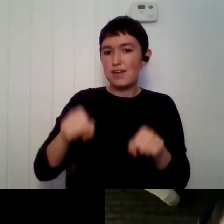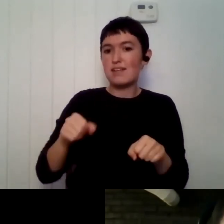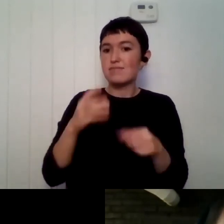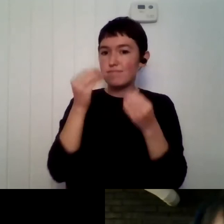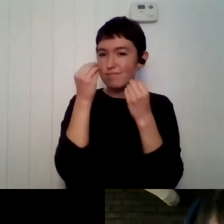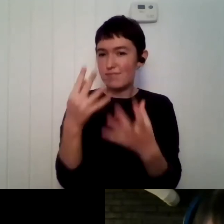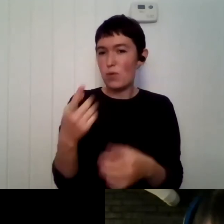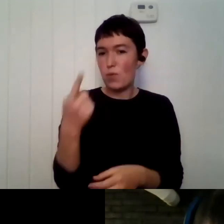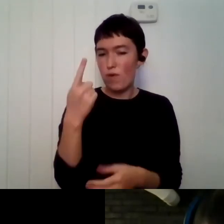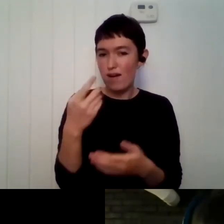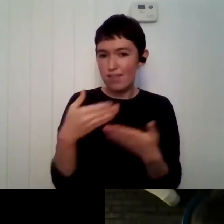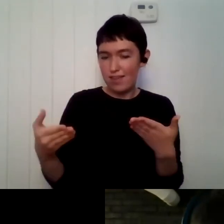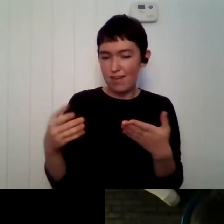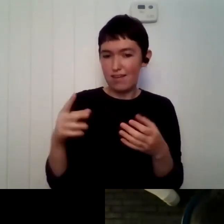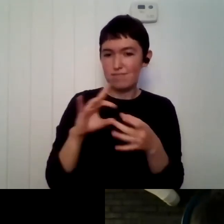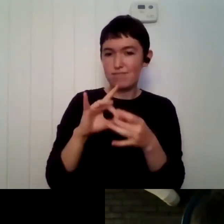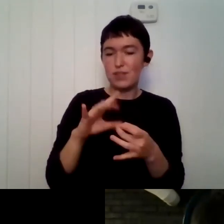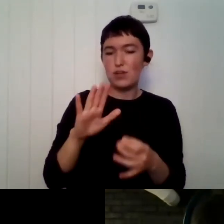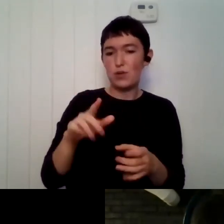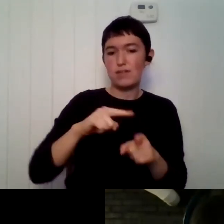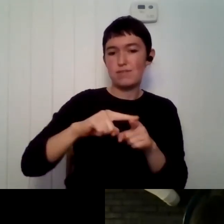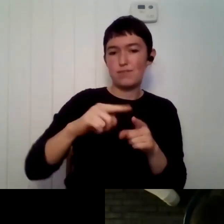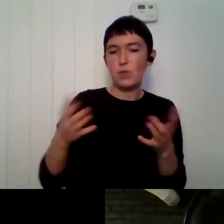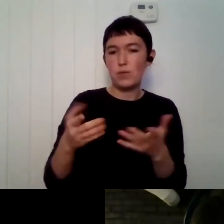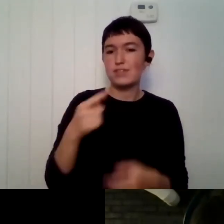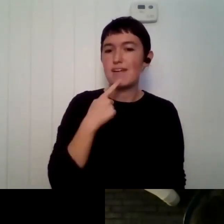of expertise, what would it be?